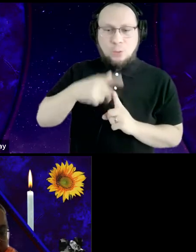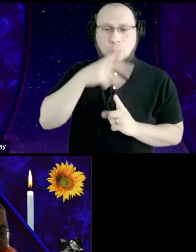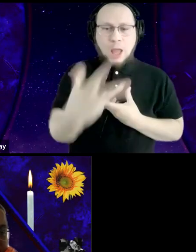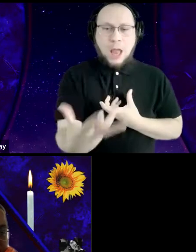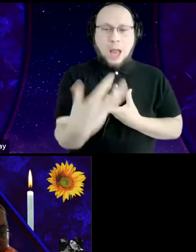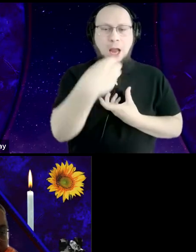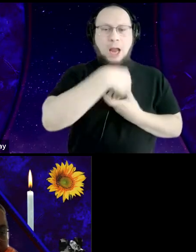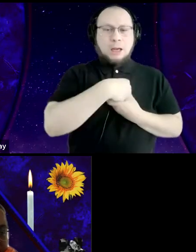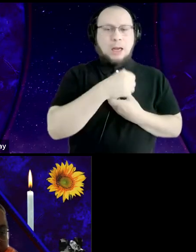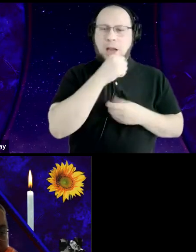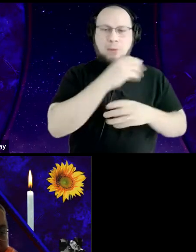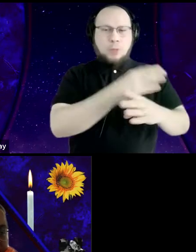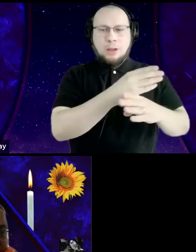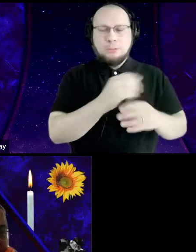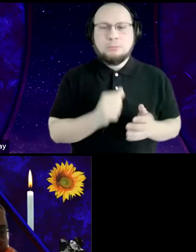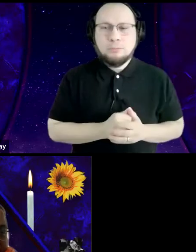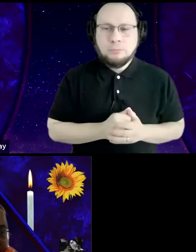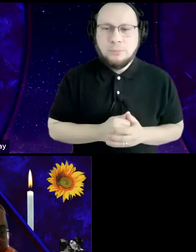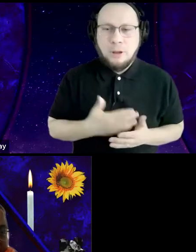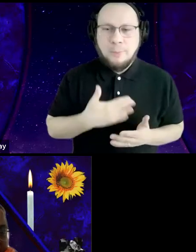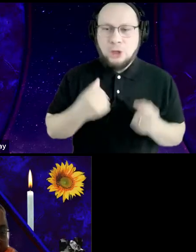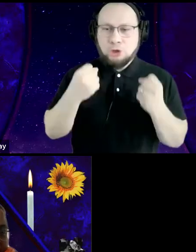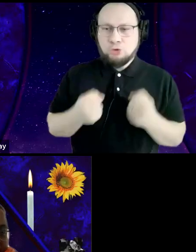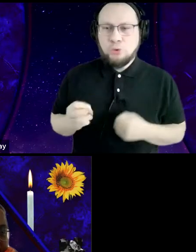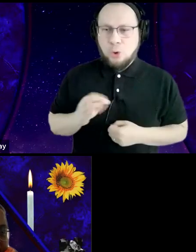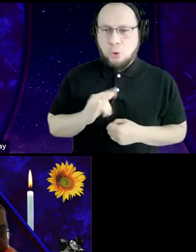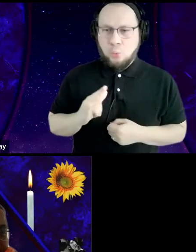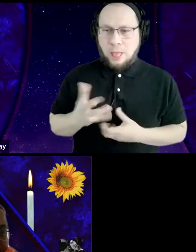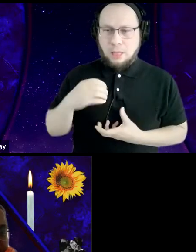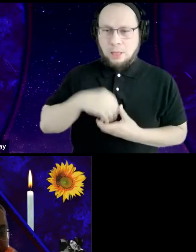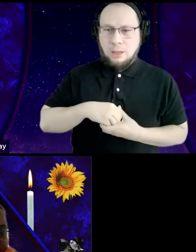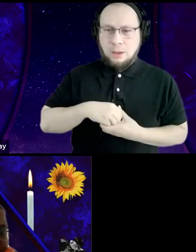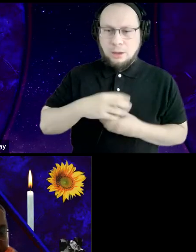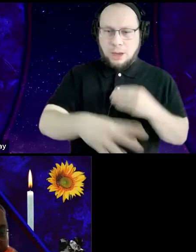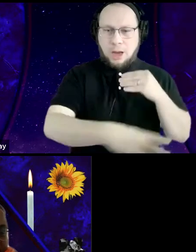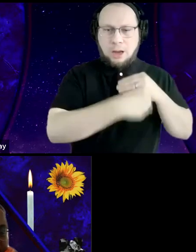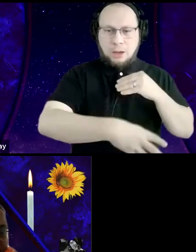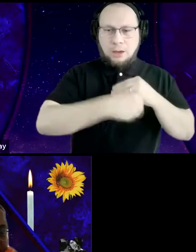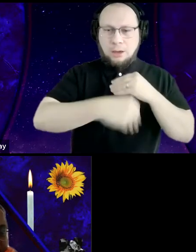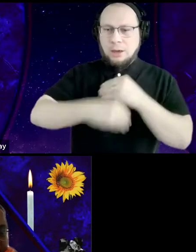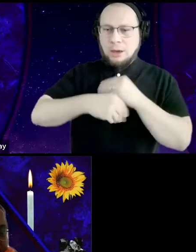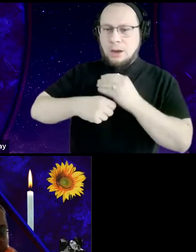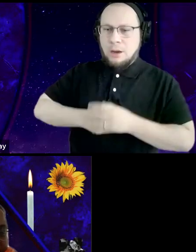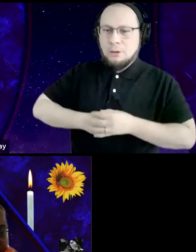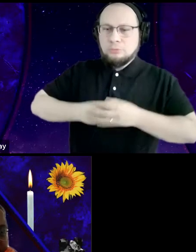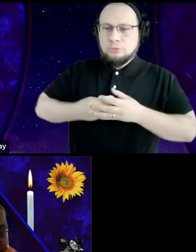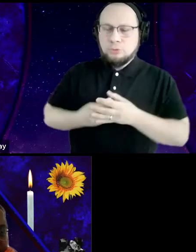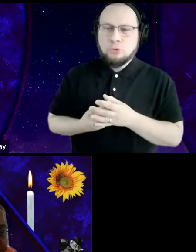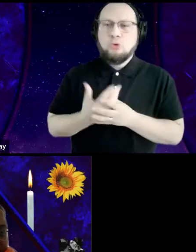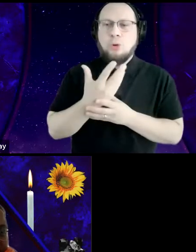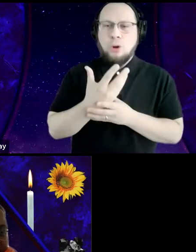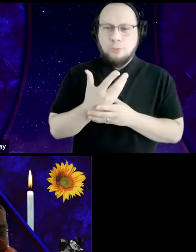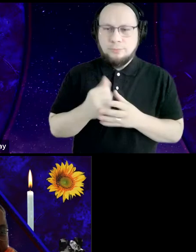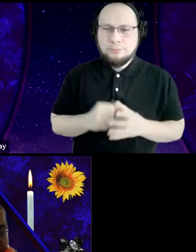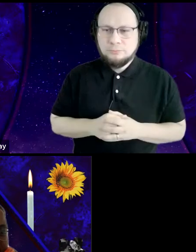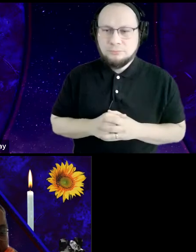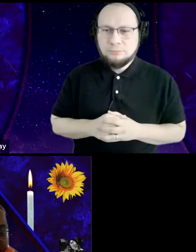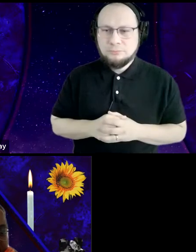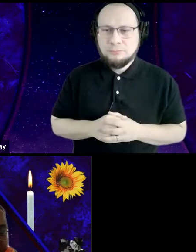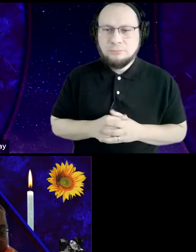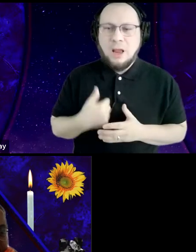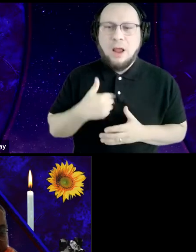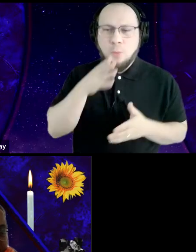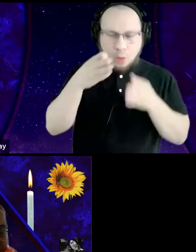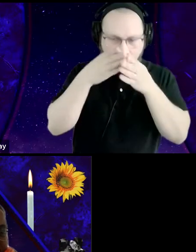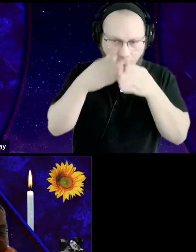will of mine to make thy large will more. Let no unkind, no fair beseechers kill. Think